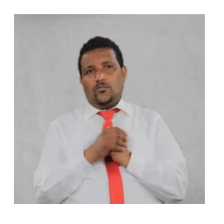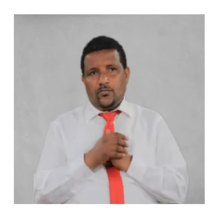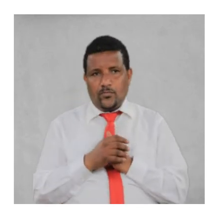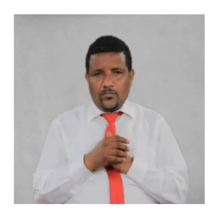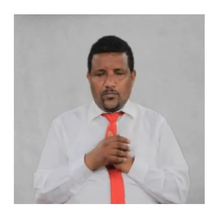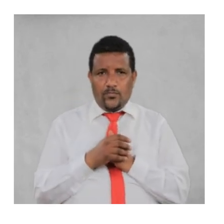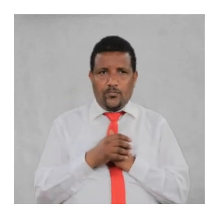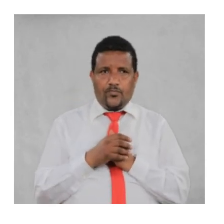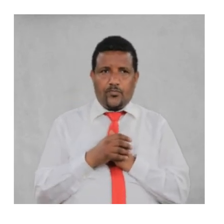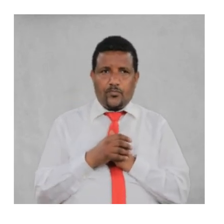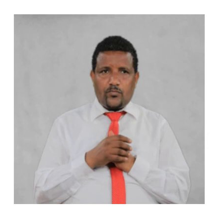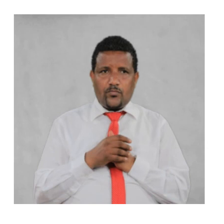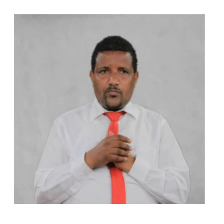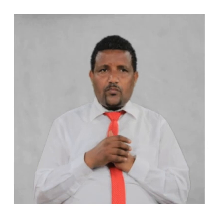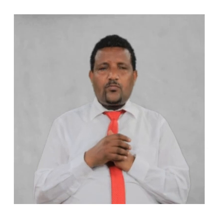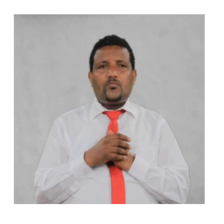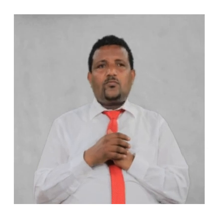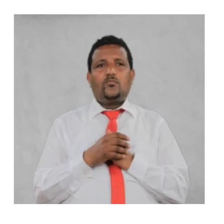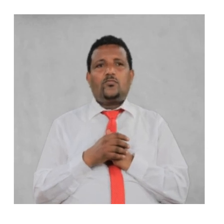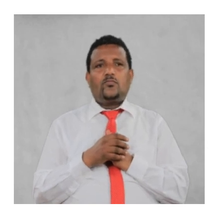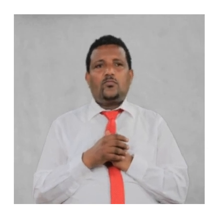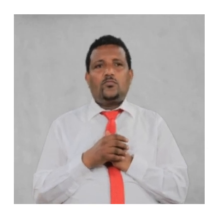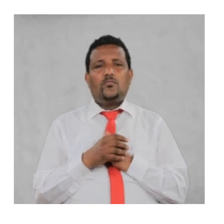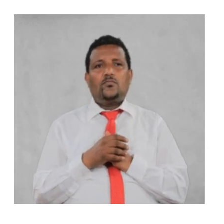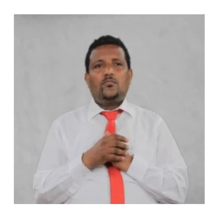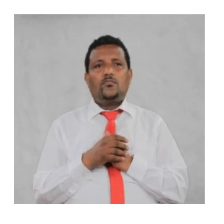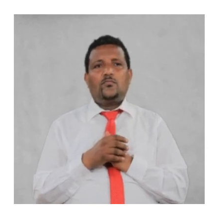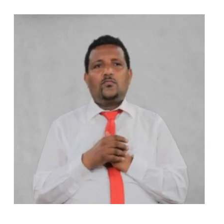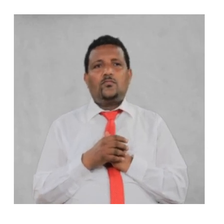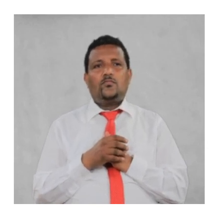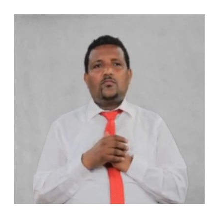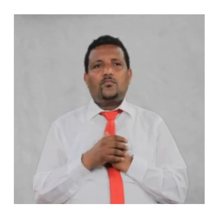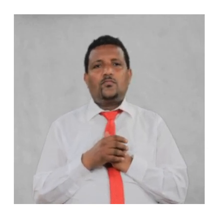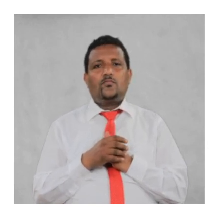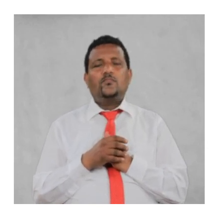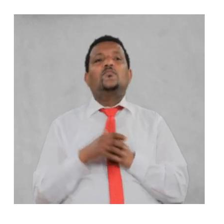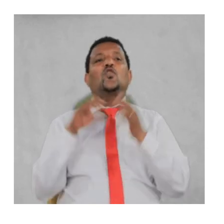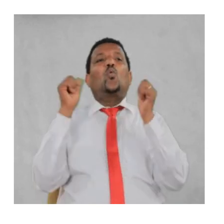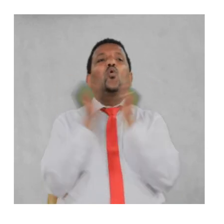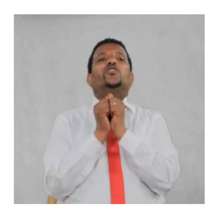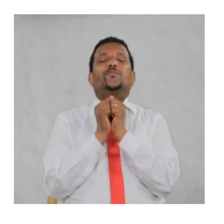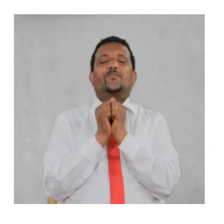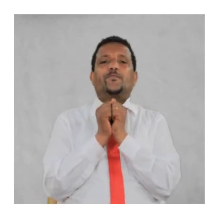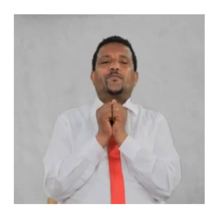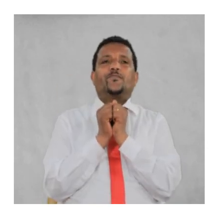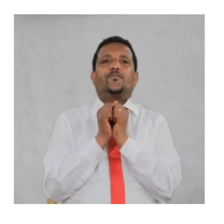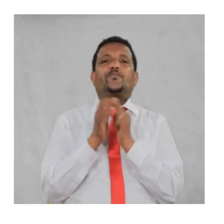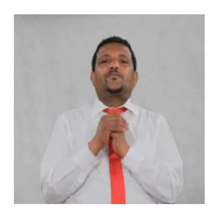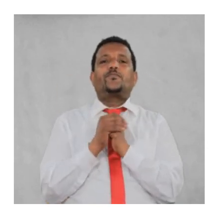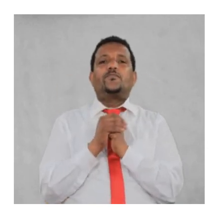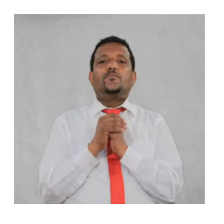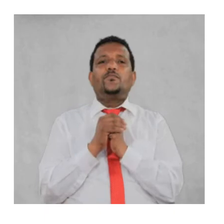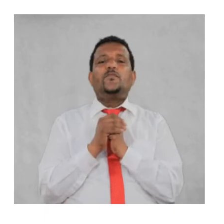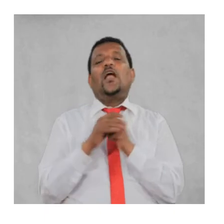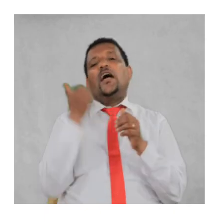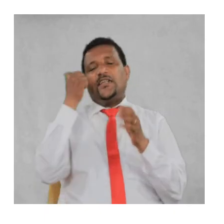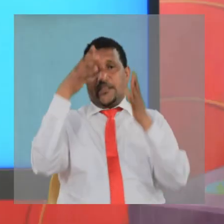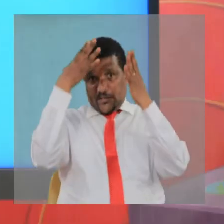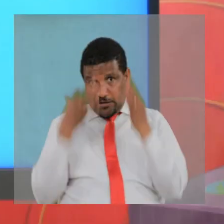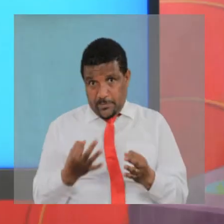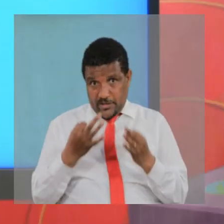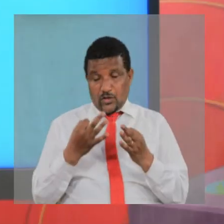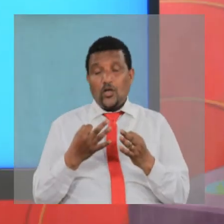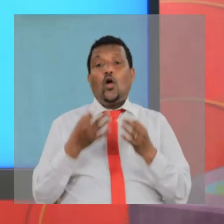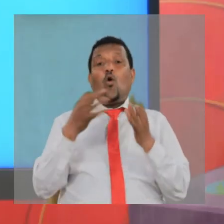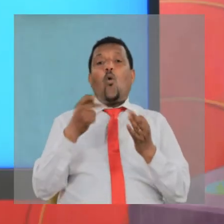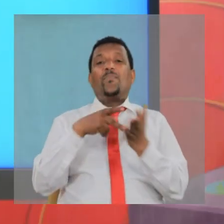With Okay, another determinant